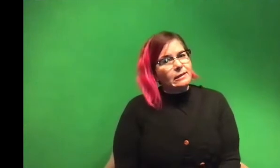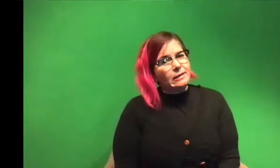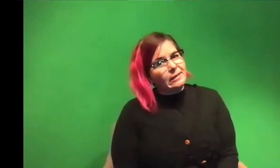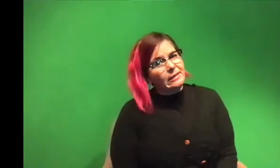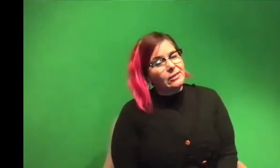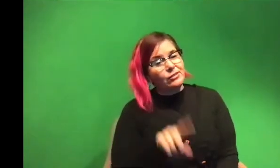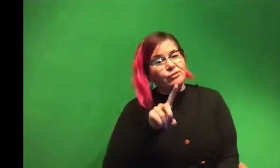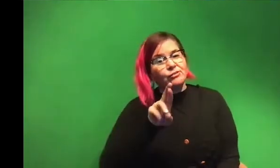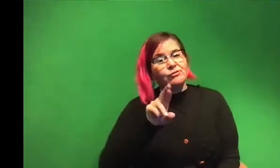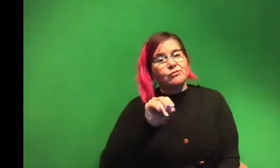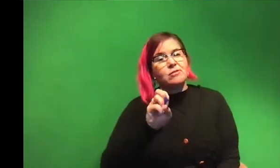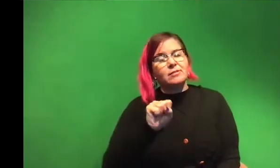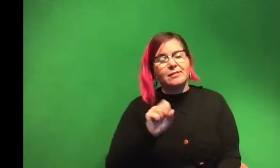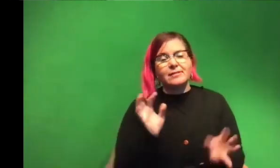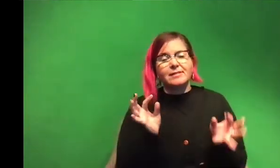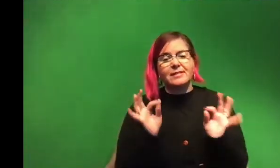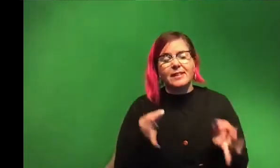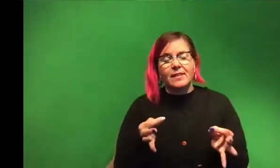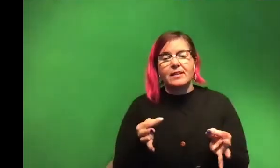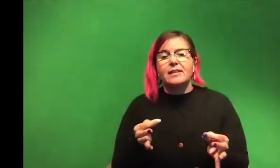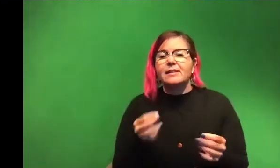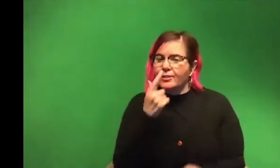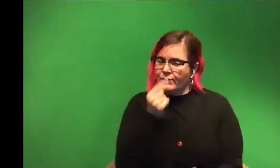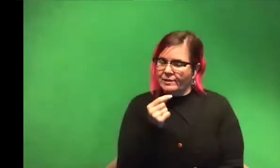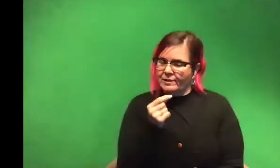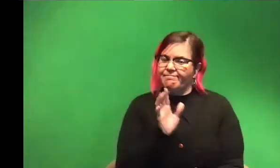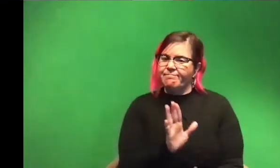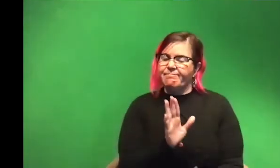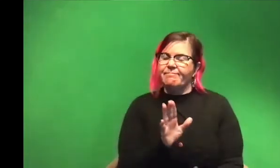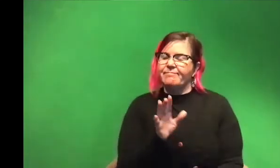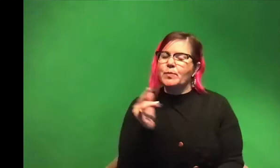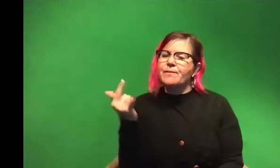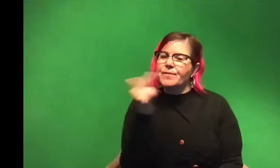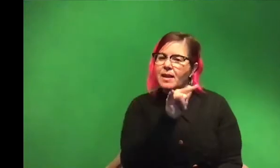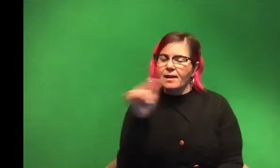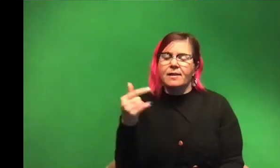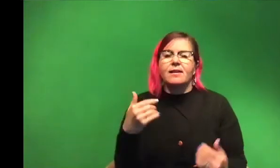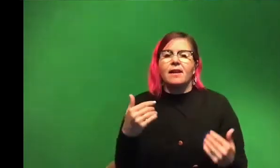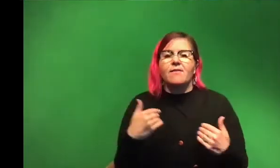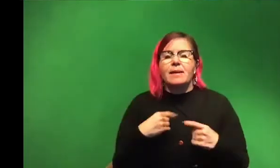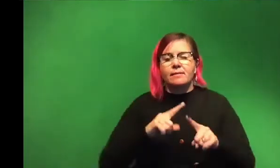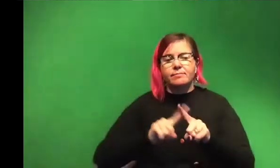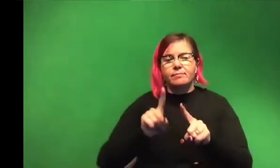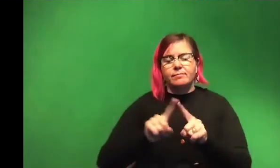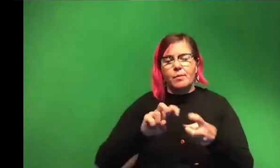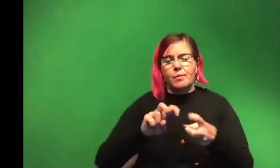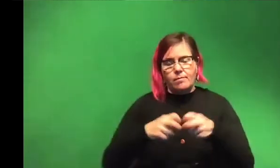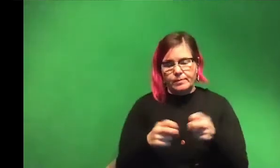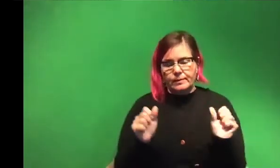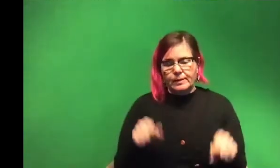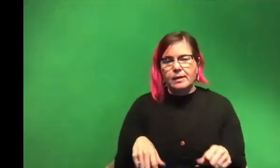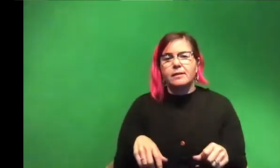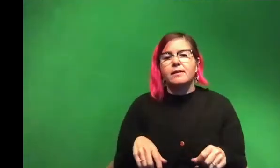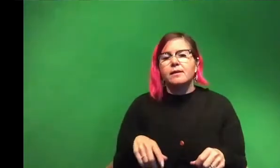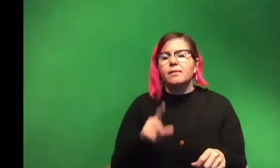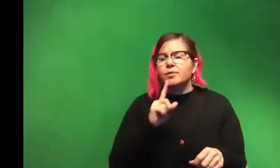drones are definitely interesting in terms of aviation, right? Because we can have so many different problems. I mean, everybody has probably had an